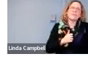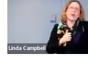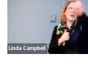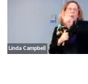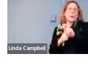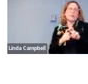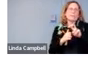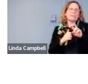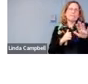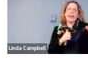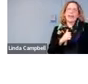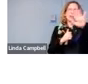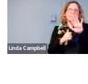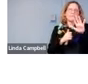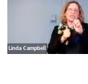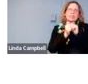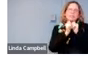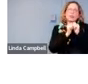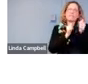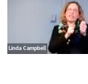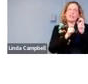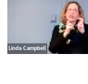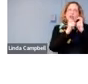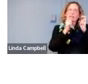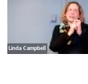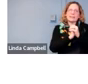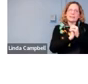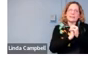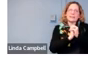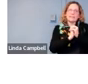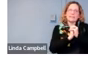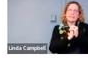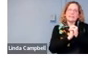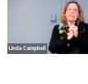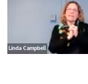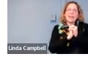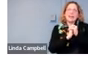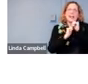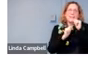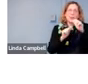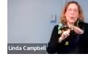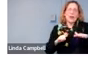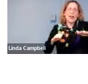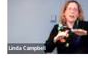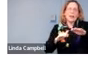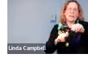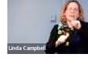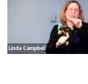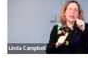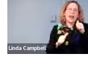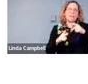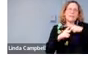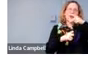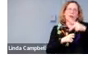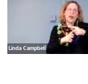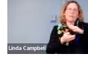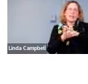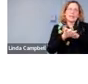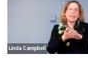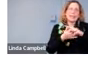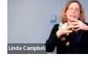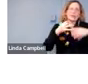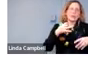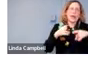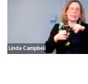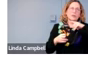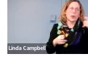And so quite often these boats travel for tournaments all over regions, and in your own area, and